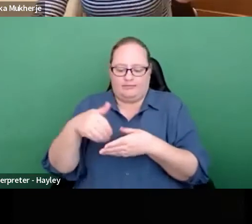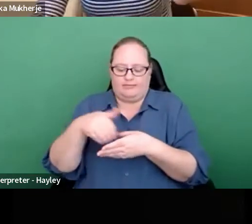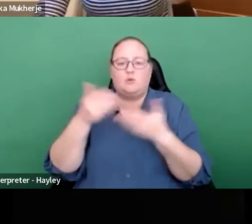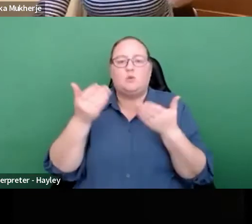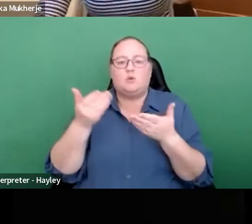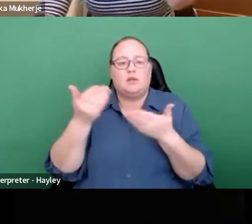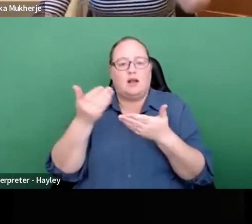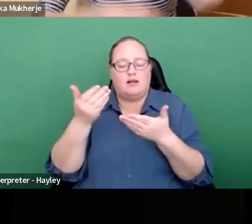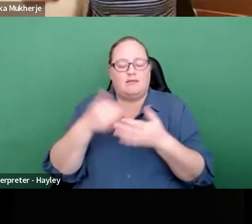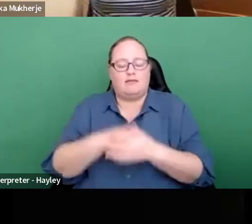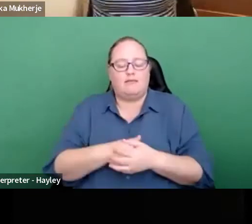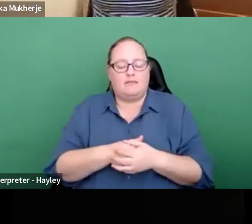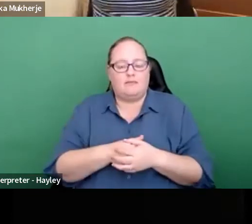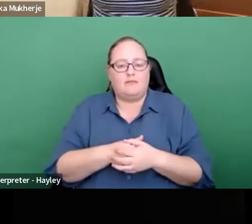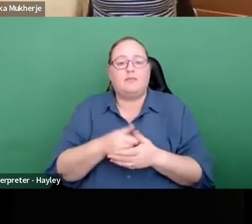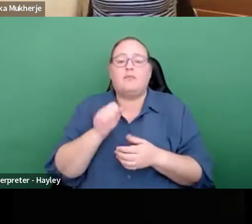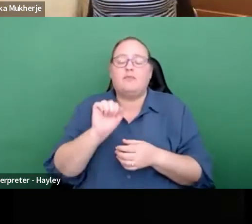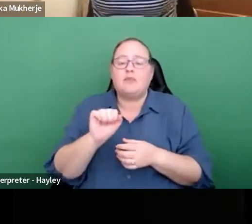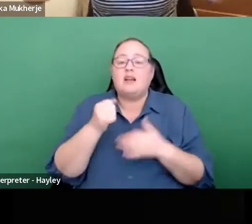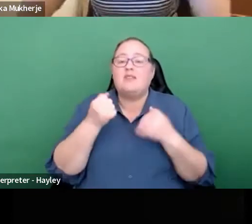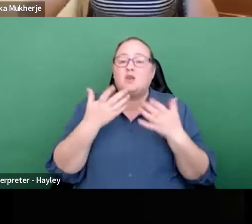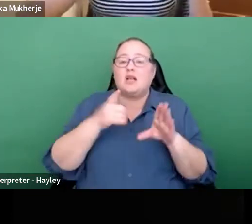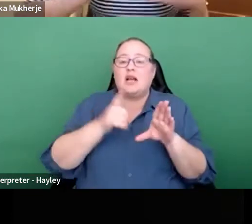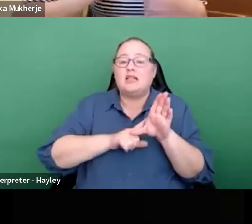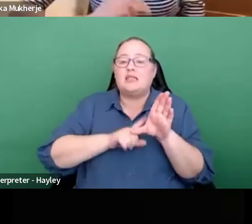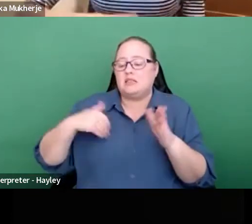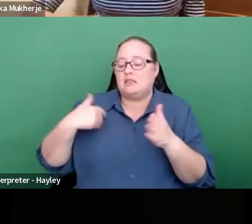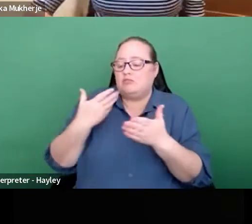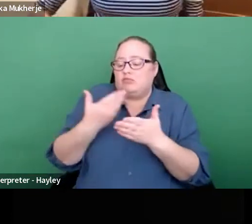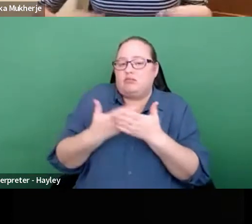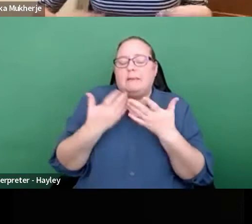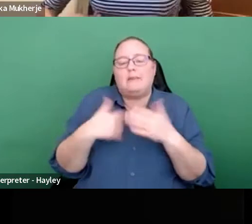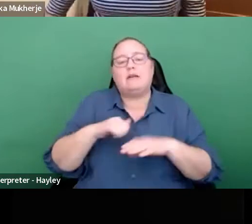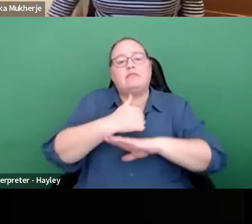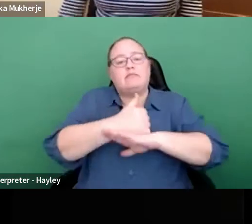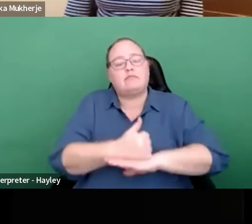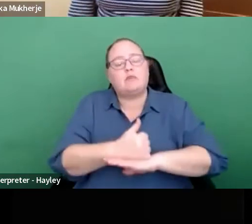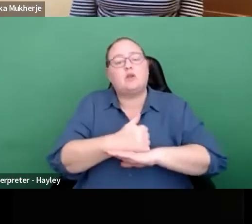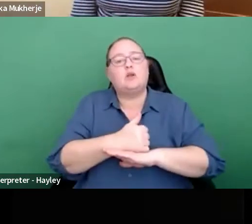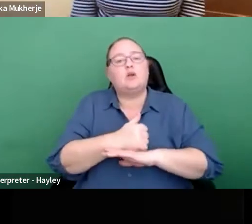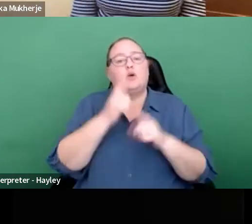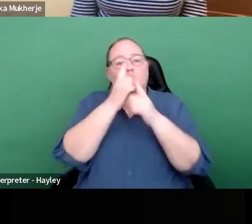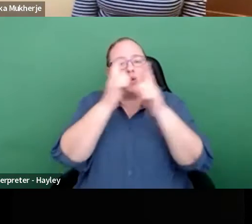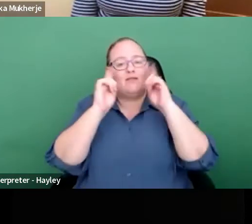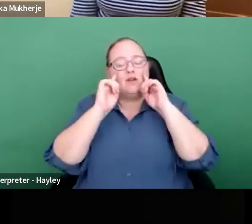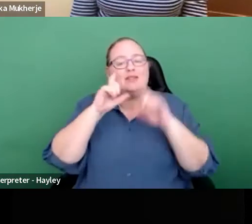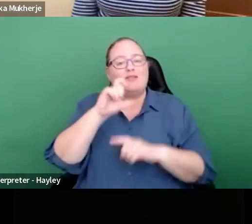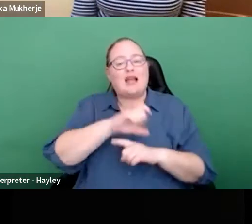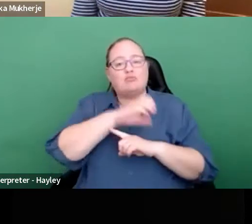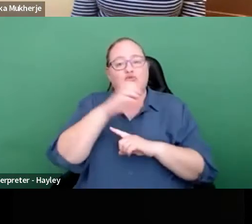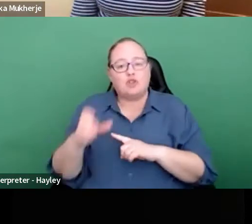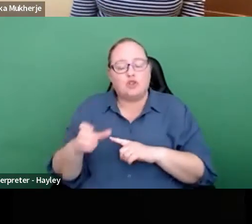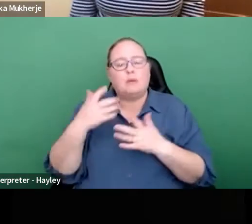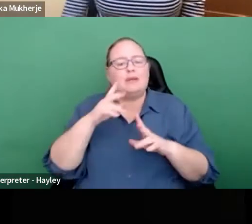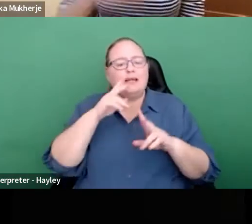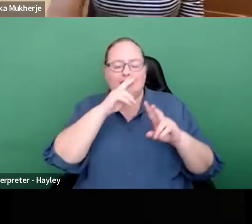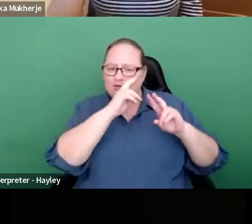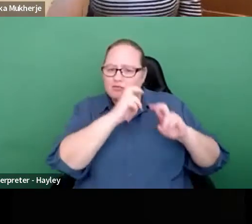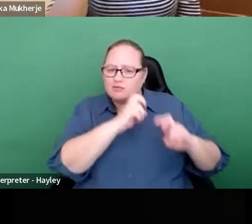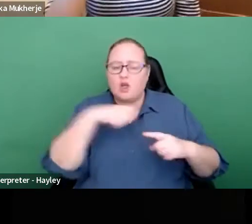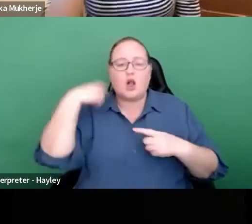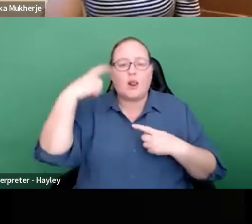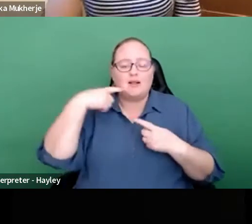in the last decade, from his base at Cambridge and the University of Cambridge, he conducted fieldwork in London, Paris, and Cambridge with